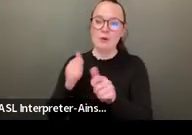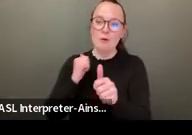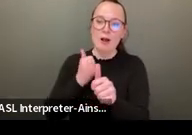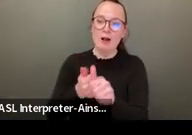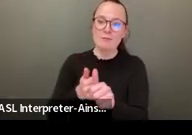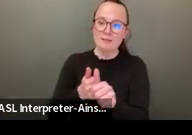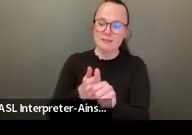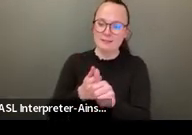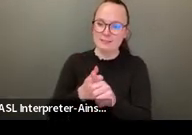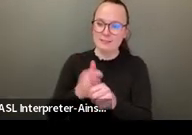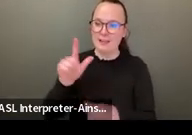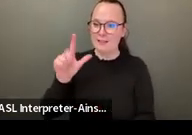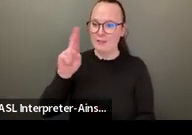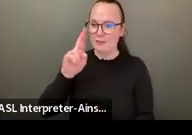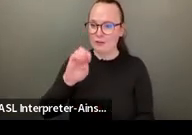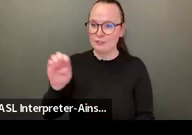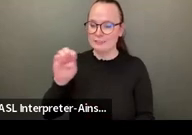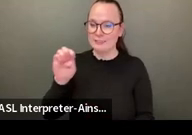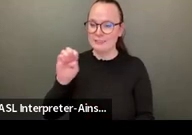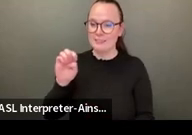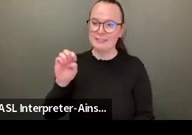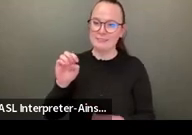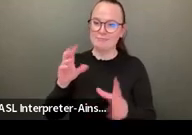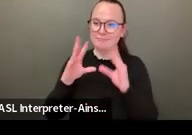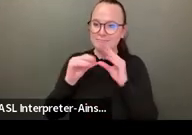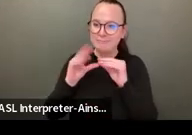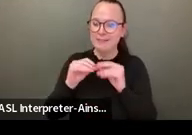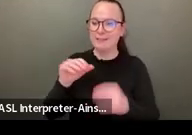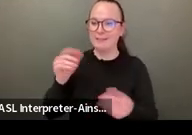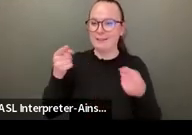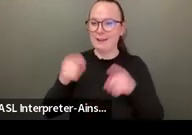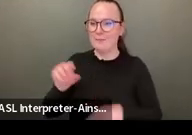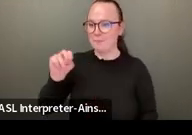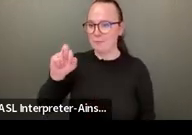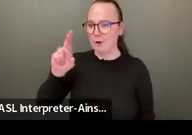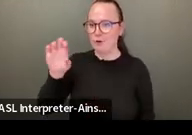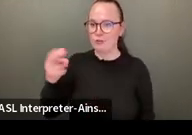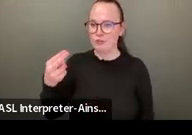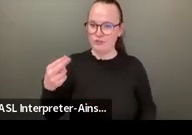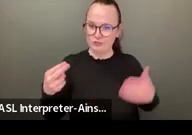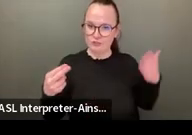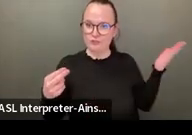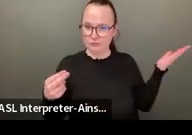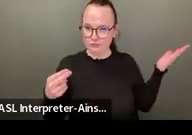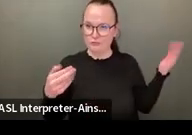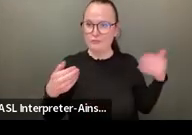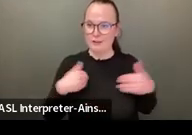environment office hours happening in March, and that's the link to that.